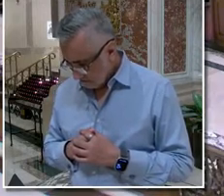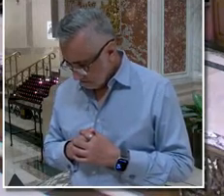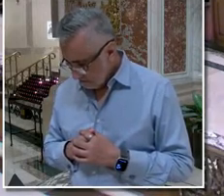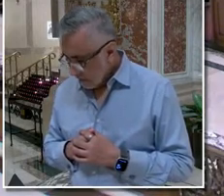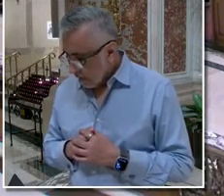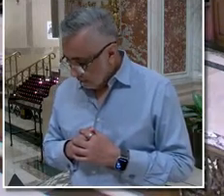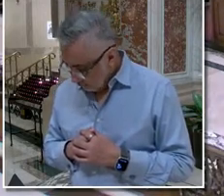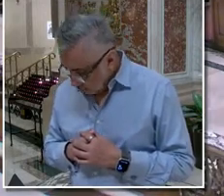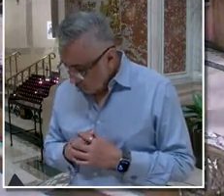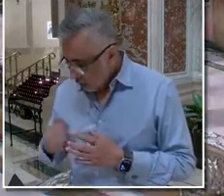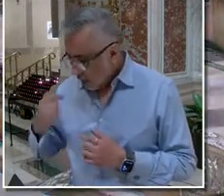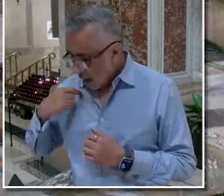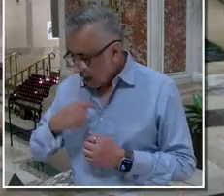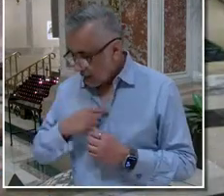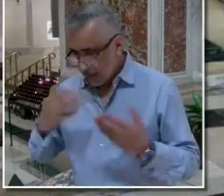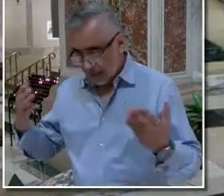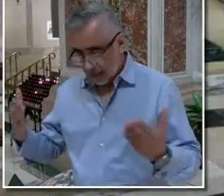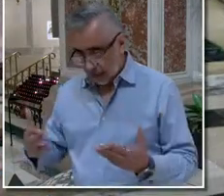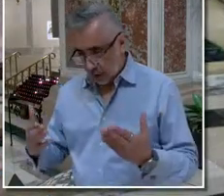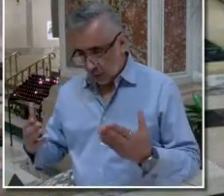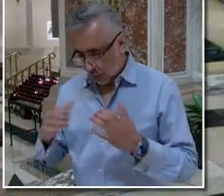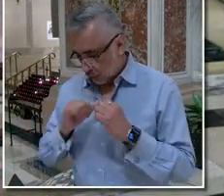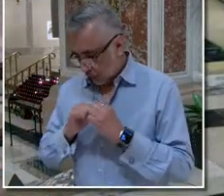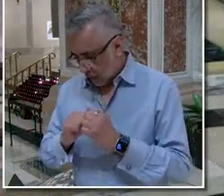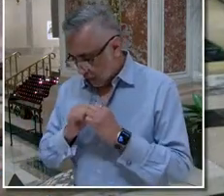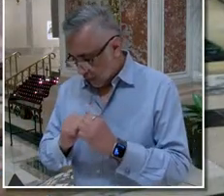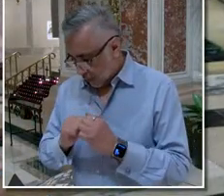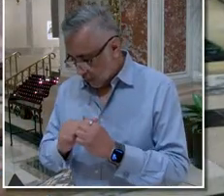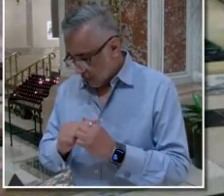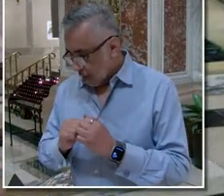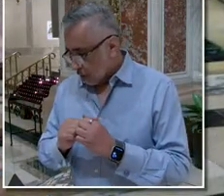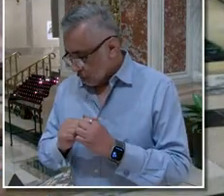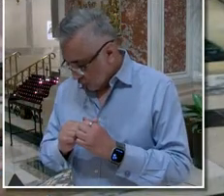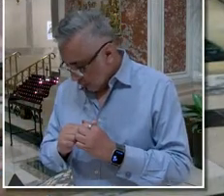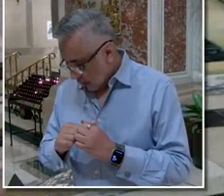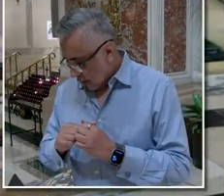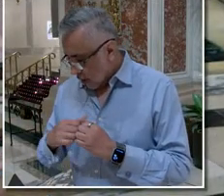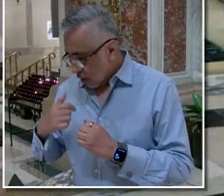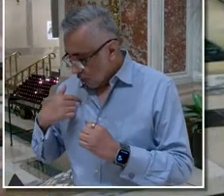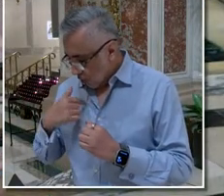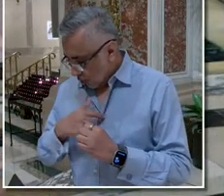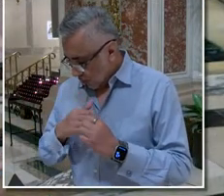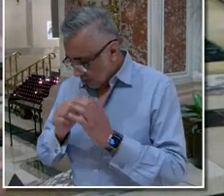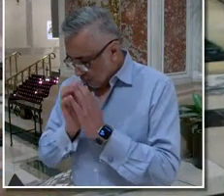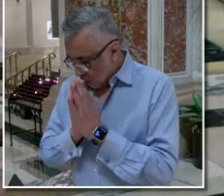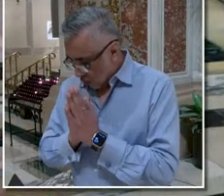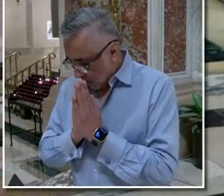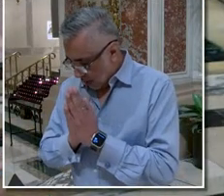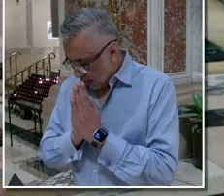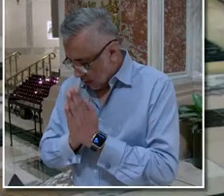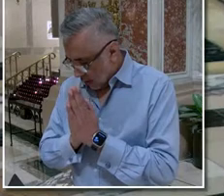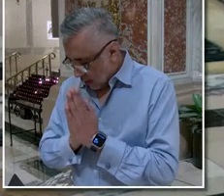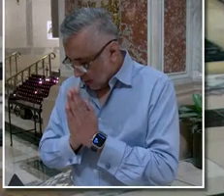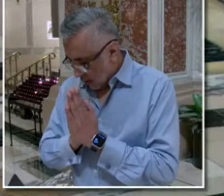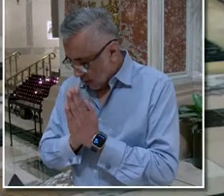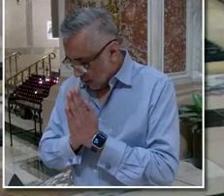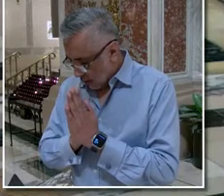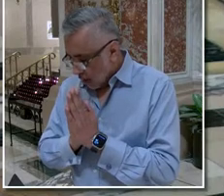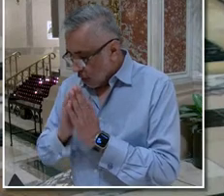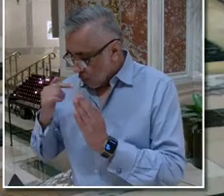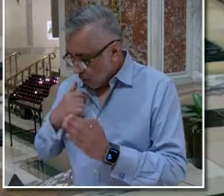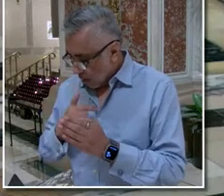eleison. Por nosotros aquí reunidos, para que perseverando en la oración y el ayuno,